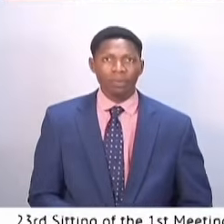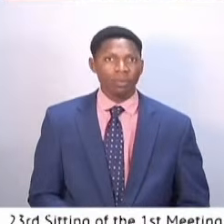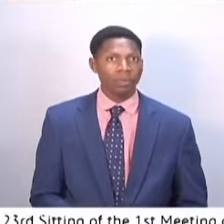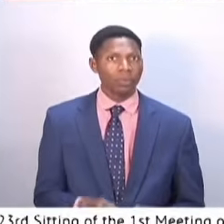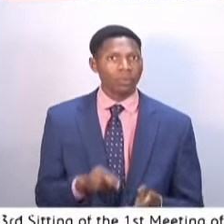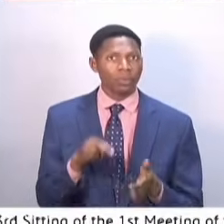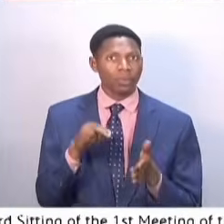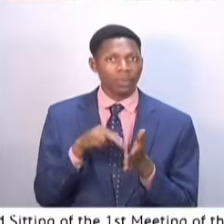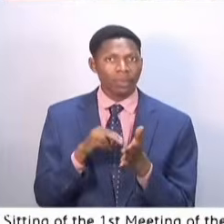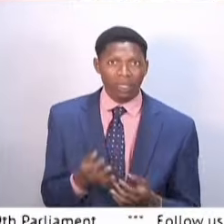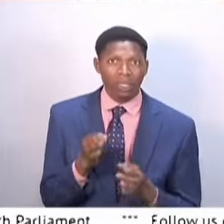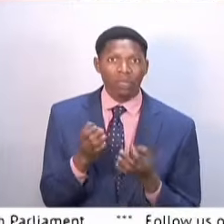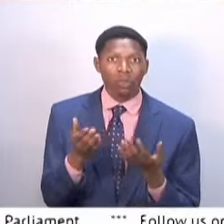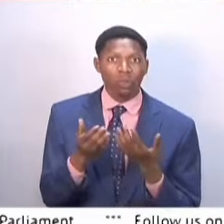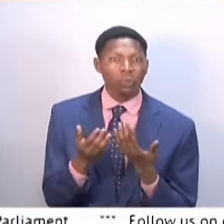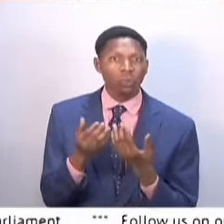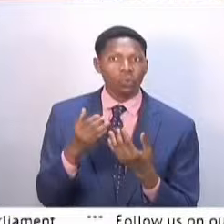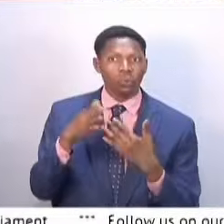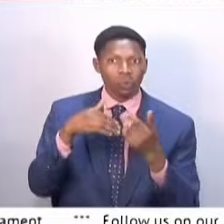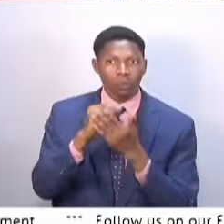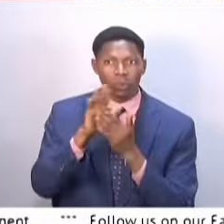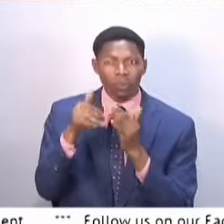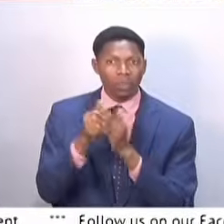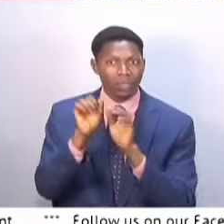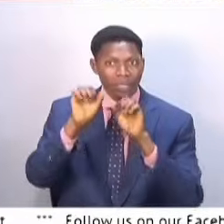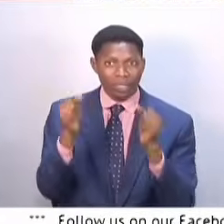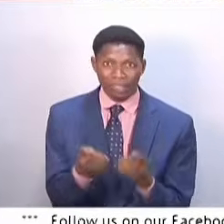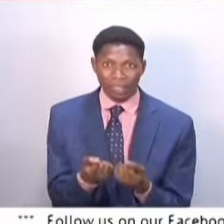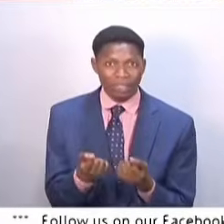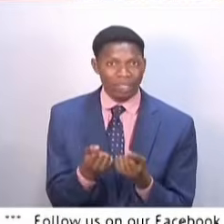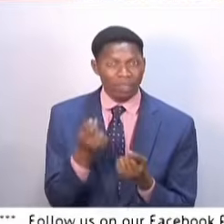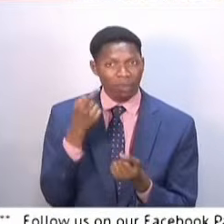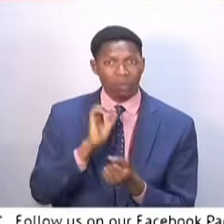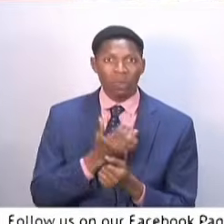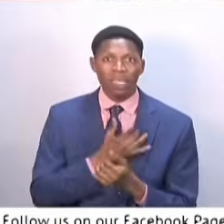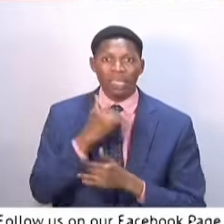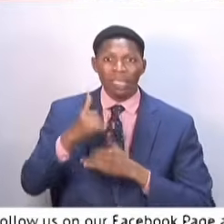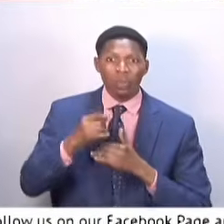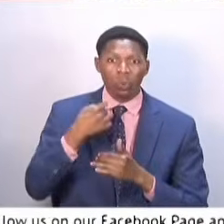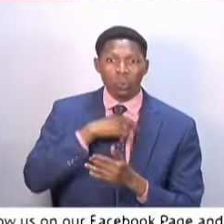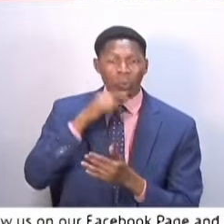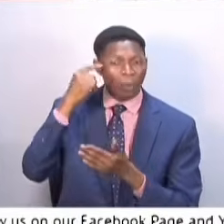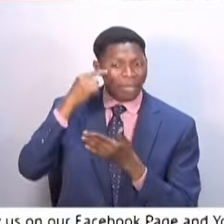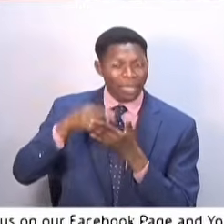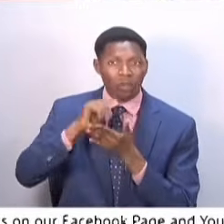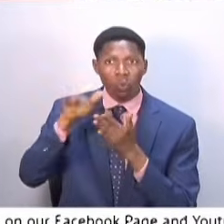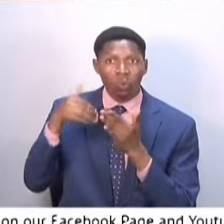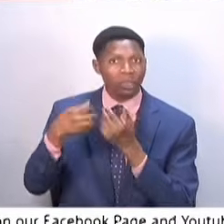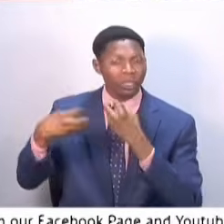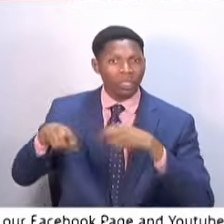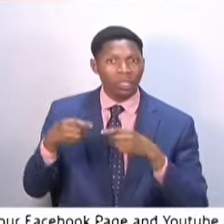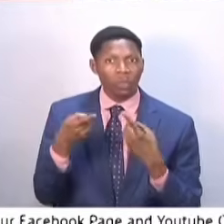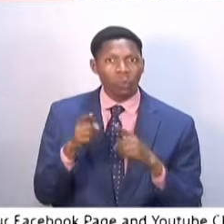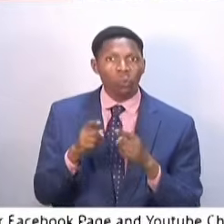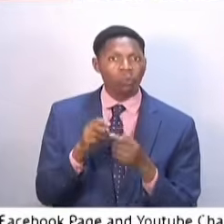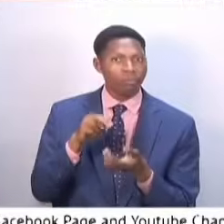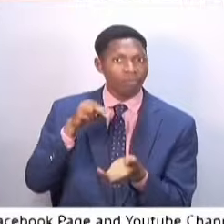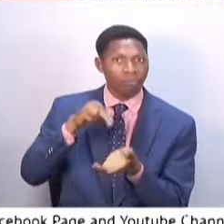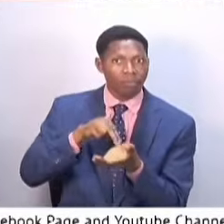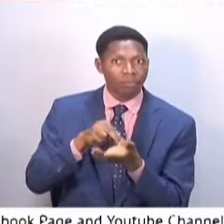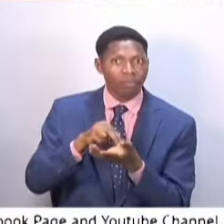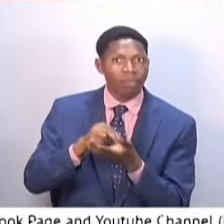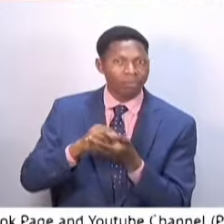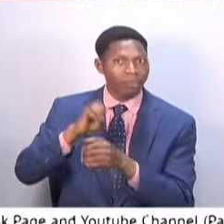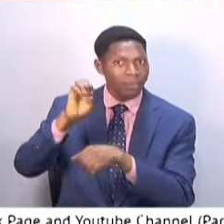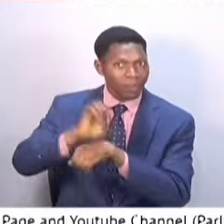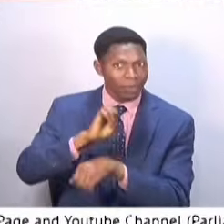nurses in the public service of our health system for our country, these are matters we have to prioritize, where when nurses are recruited, they